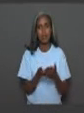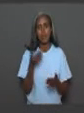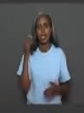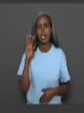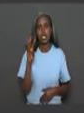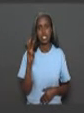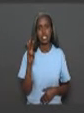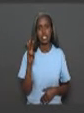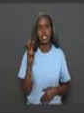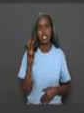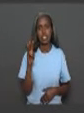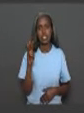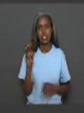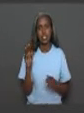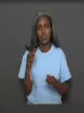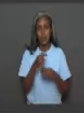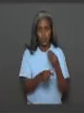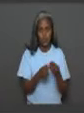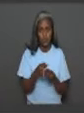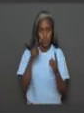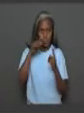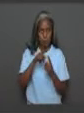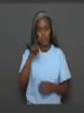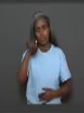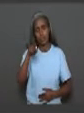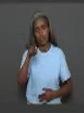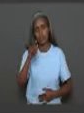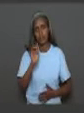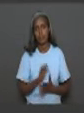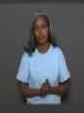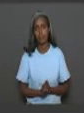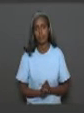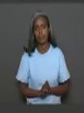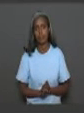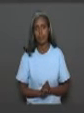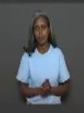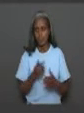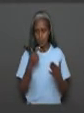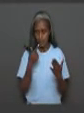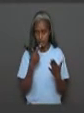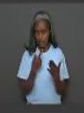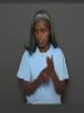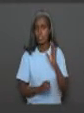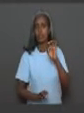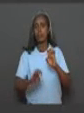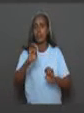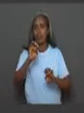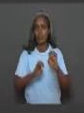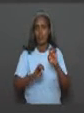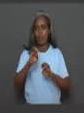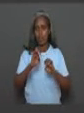minus 6 with respect to x. This can be